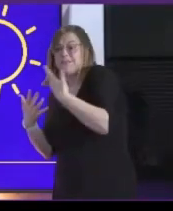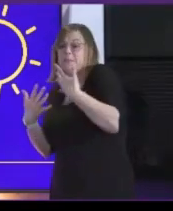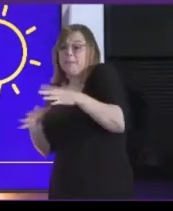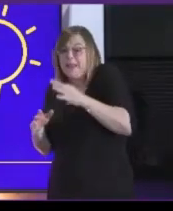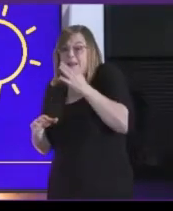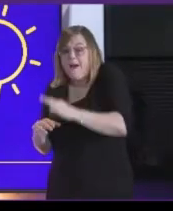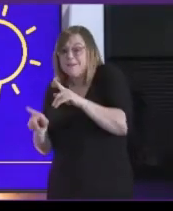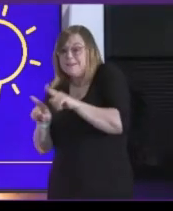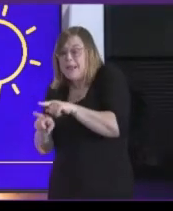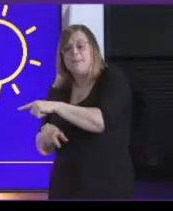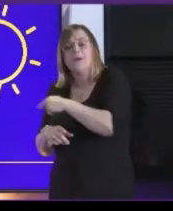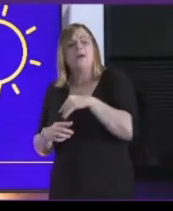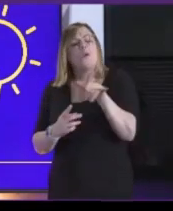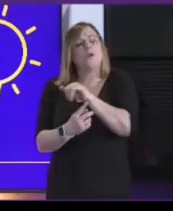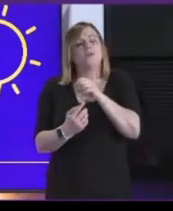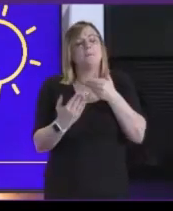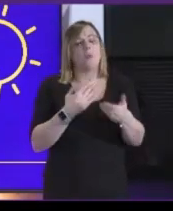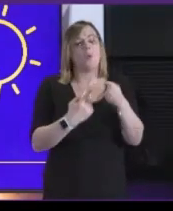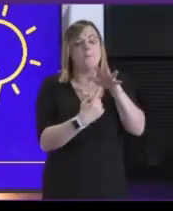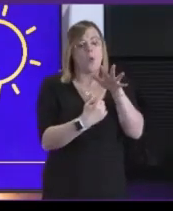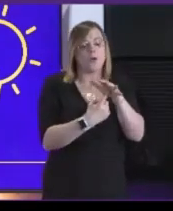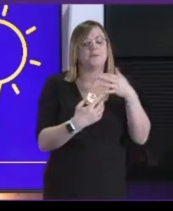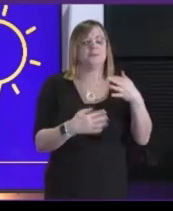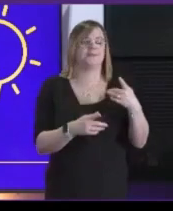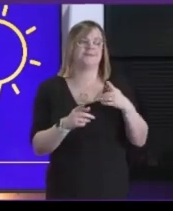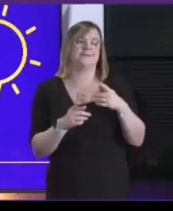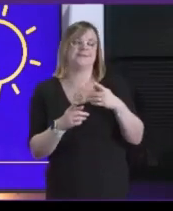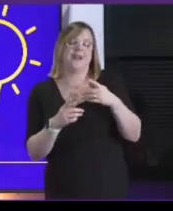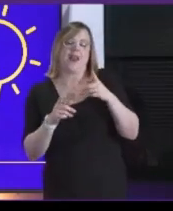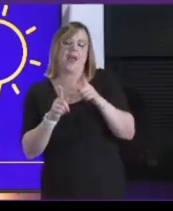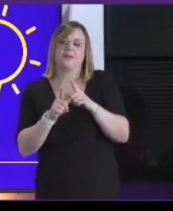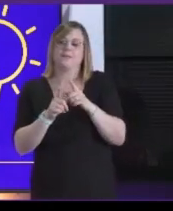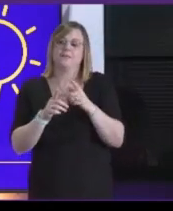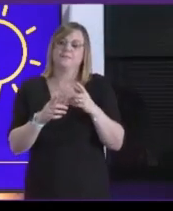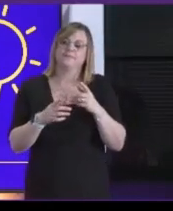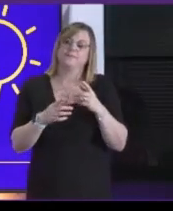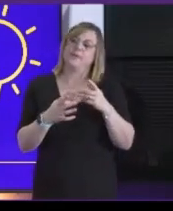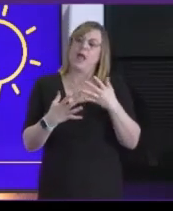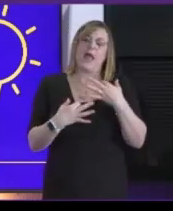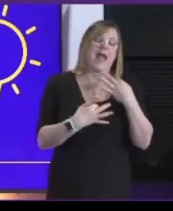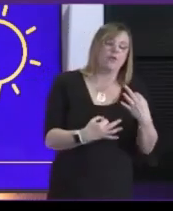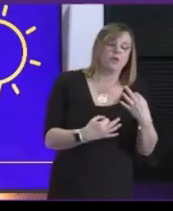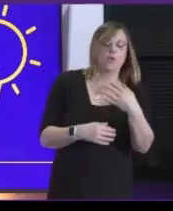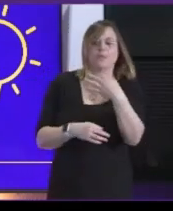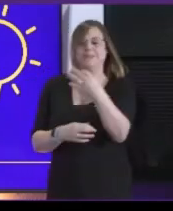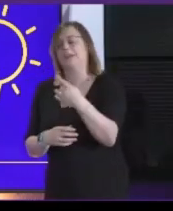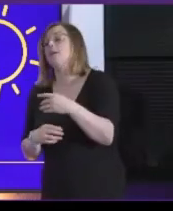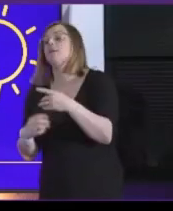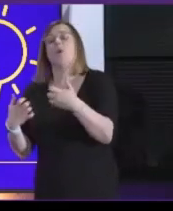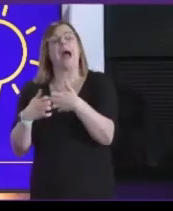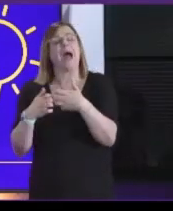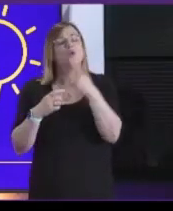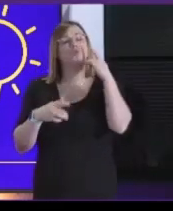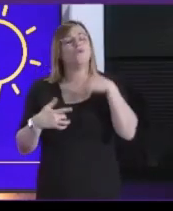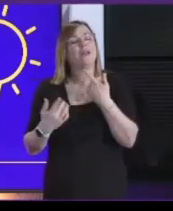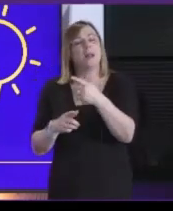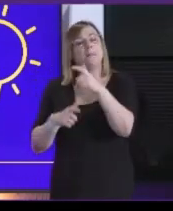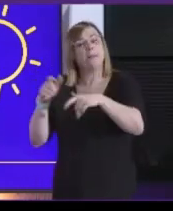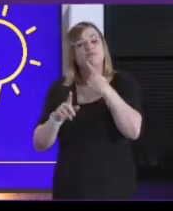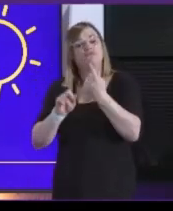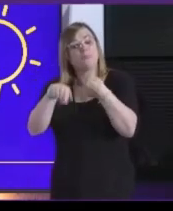okay. Which one's more important, the carrot and the stick, is what I'm going to ask you about. How do you think people are going to respond to this regulation?